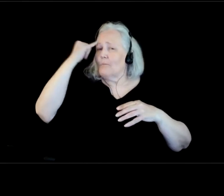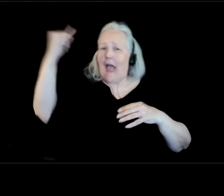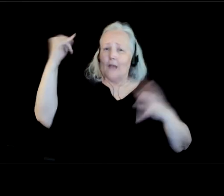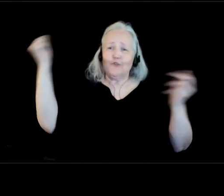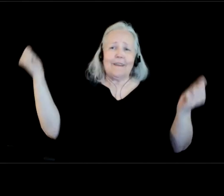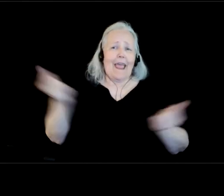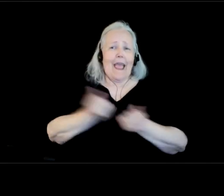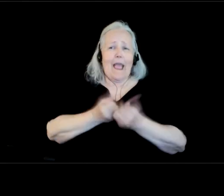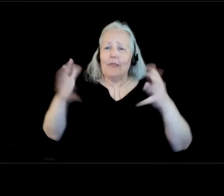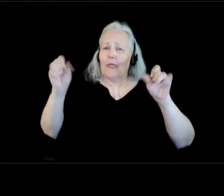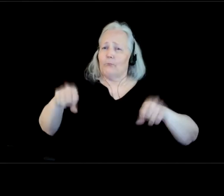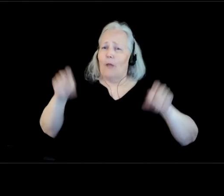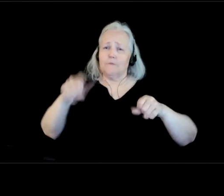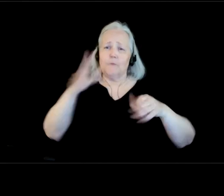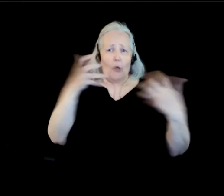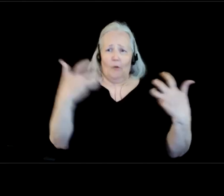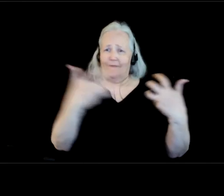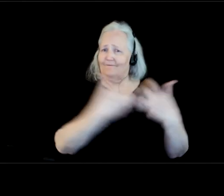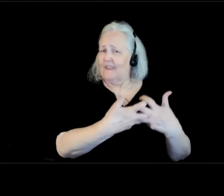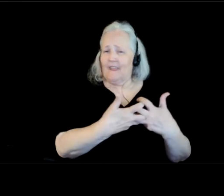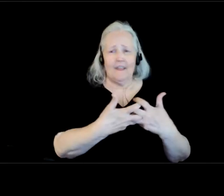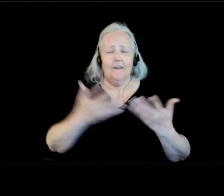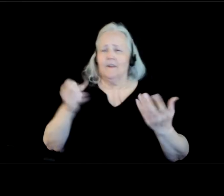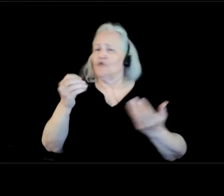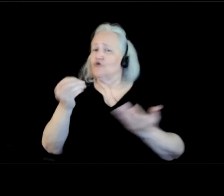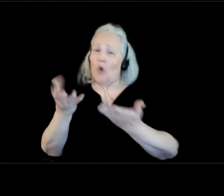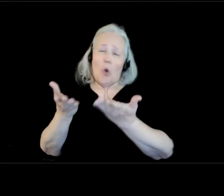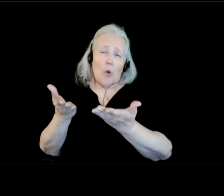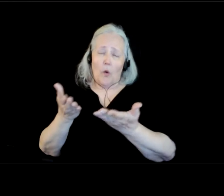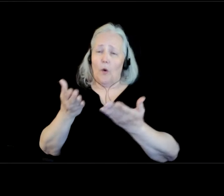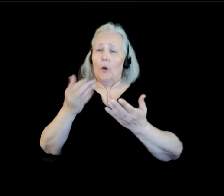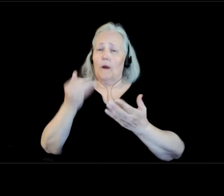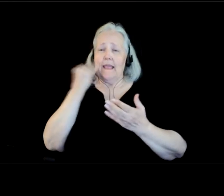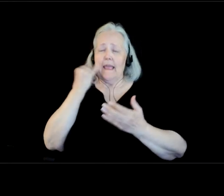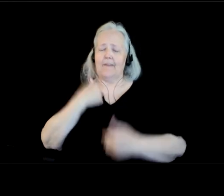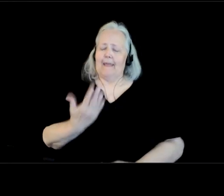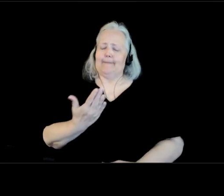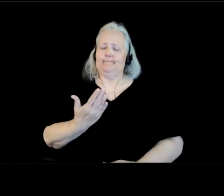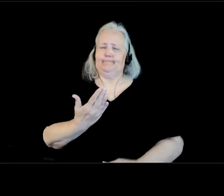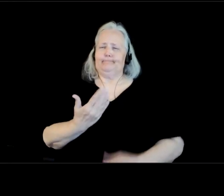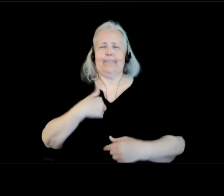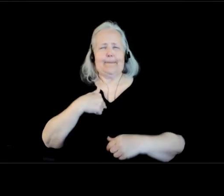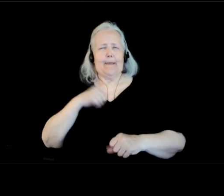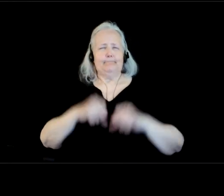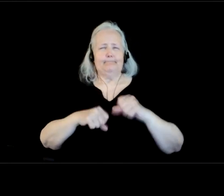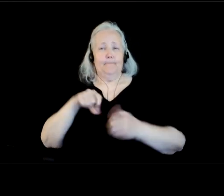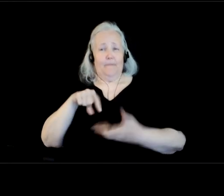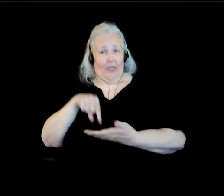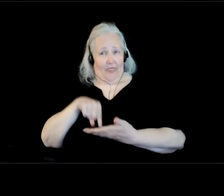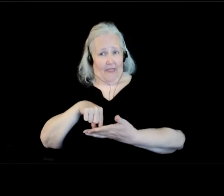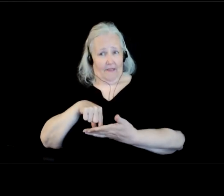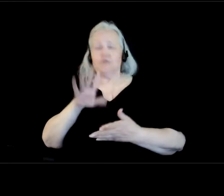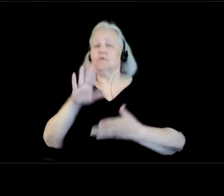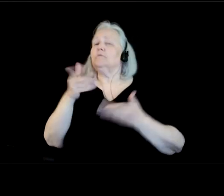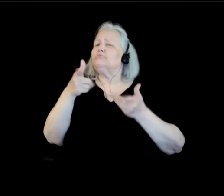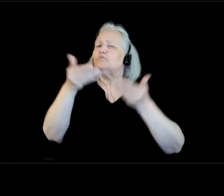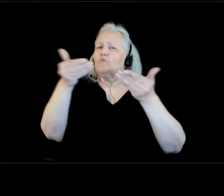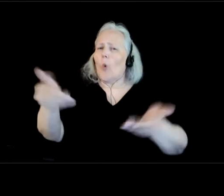And I would say, you know, if you were going to, you had something and you weren't sure, write up a